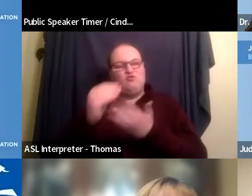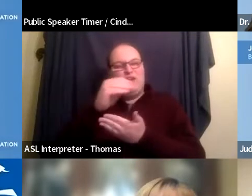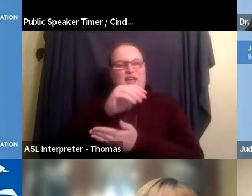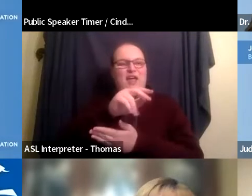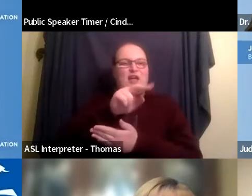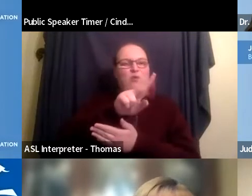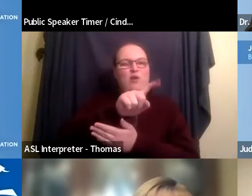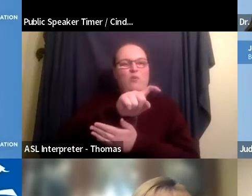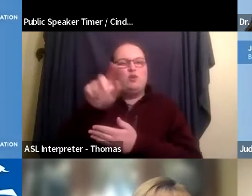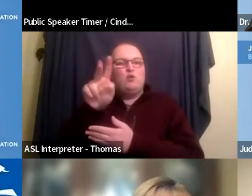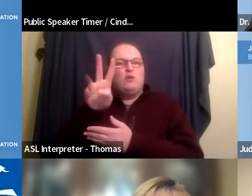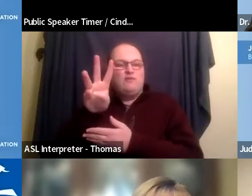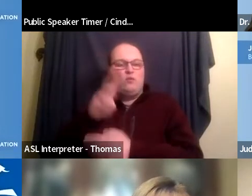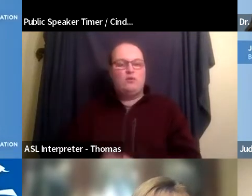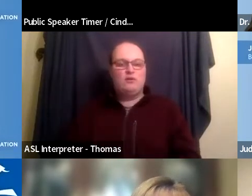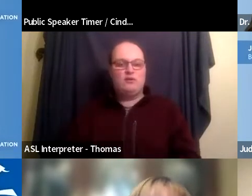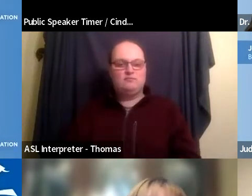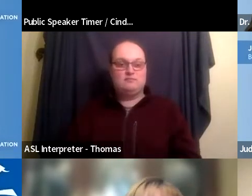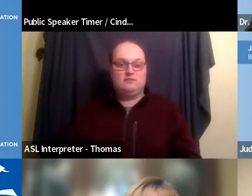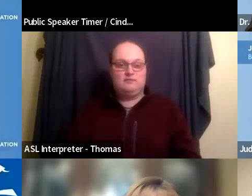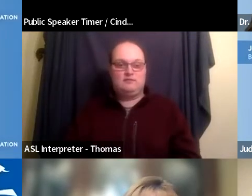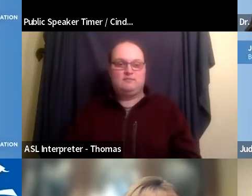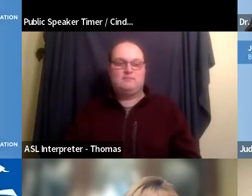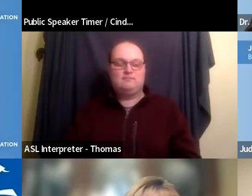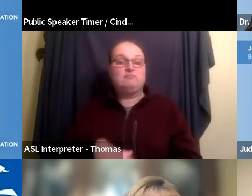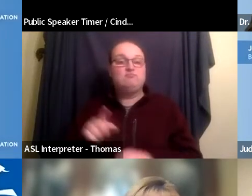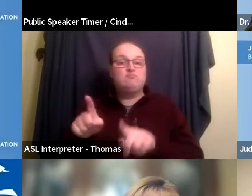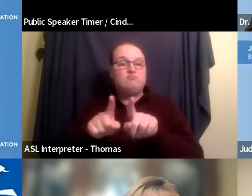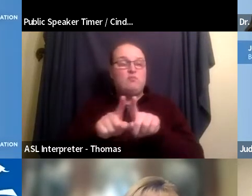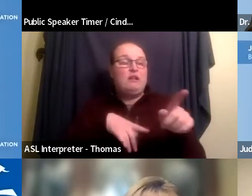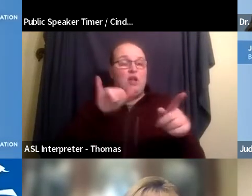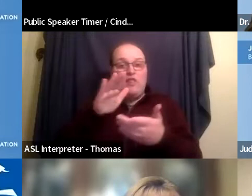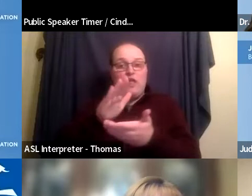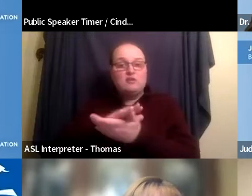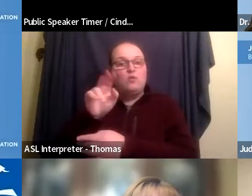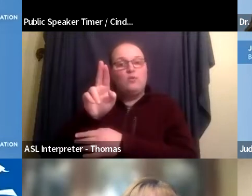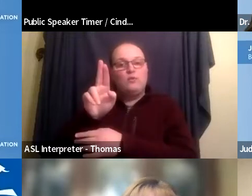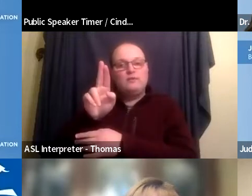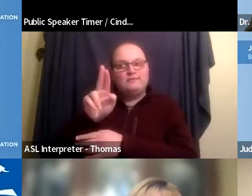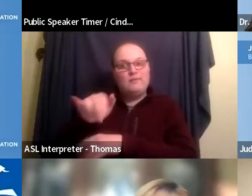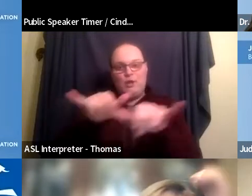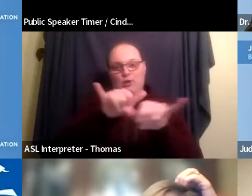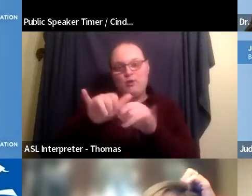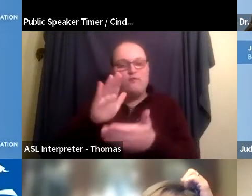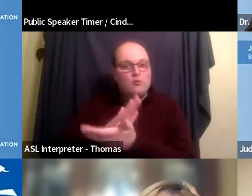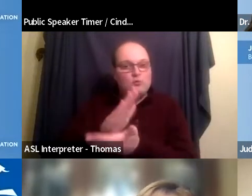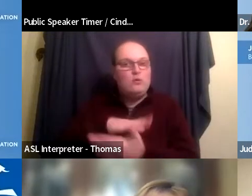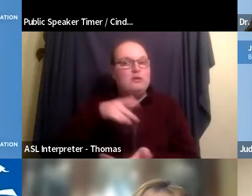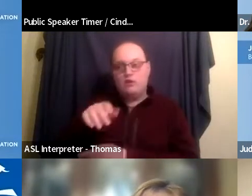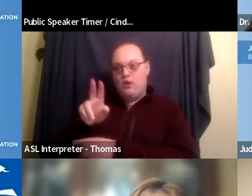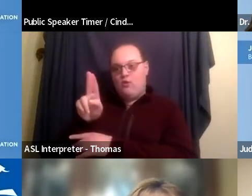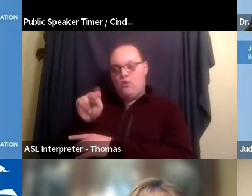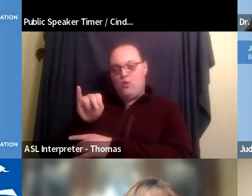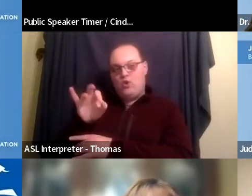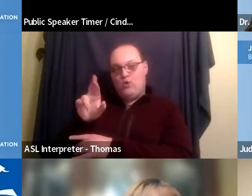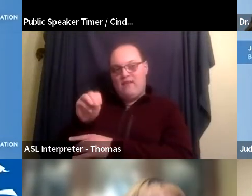much later, from 9:15 to 3:25, and they're also a uniform school. So between the uniform school, the later